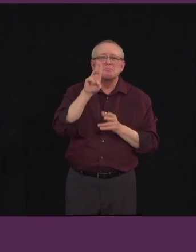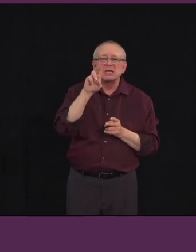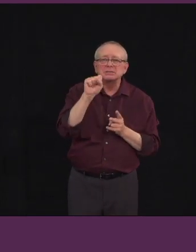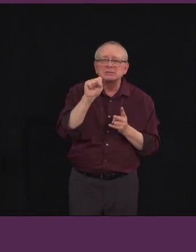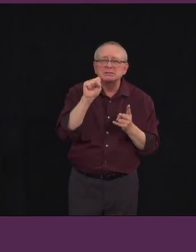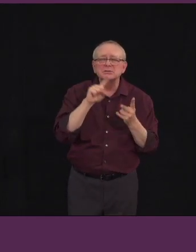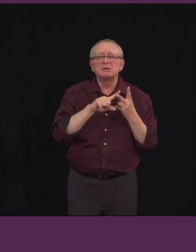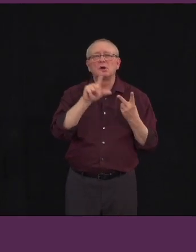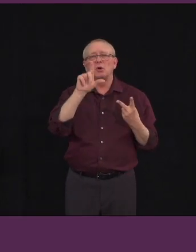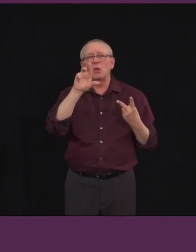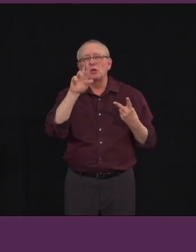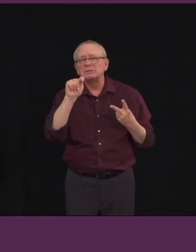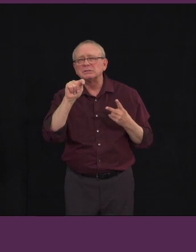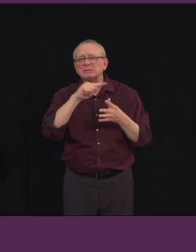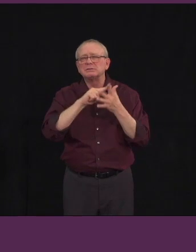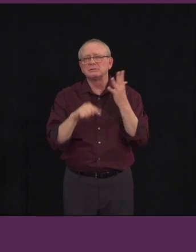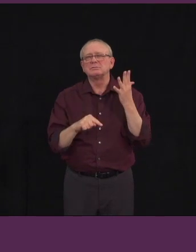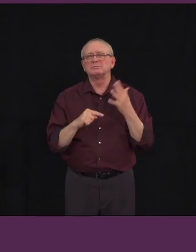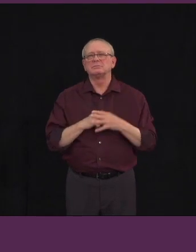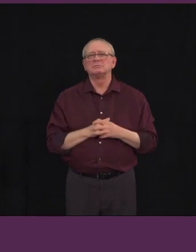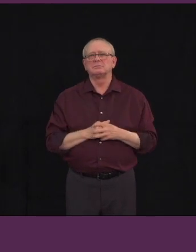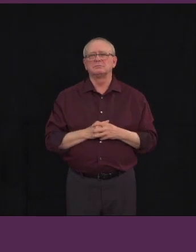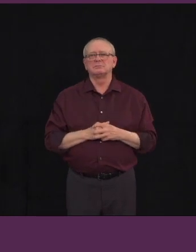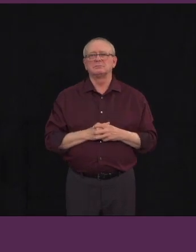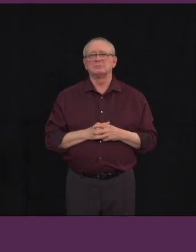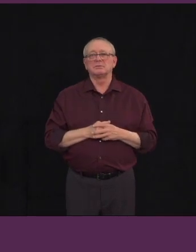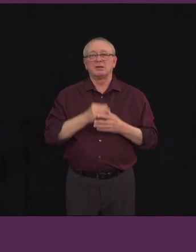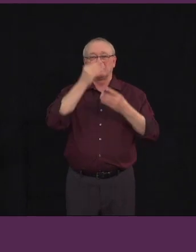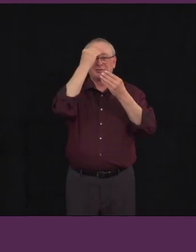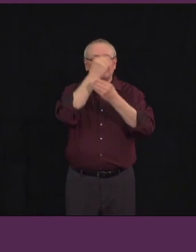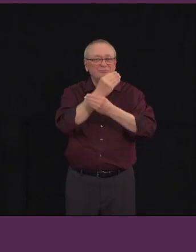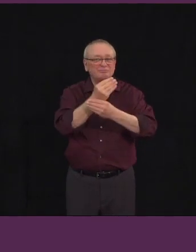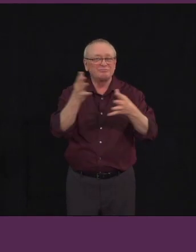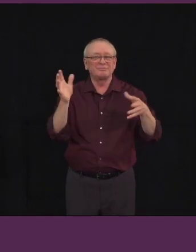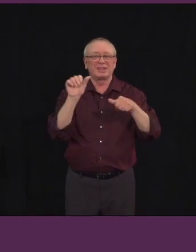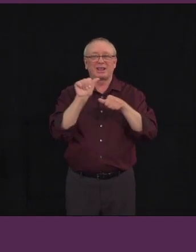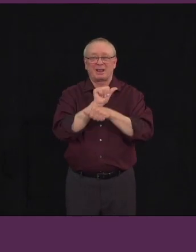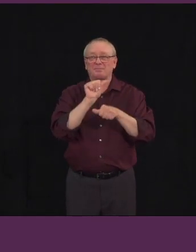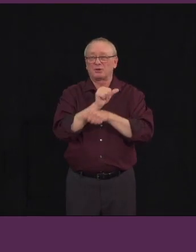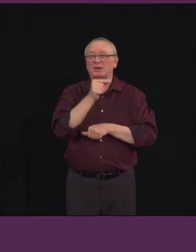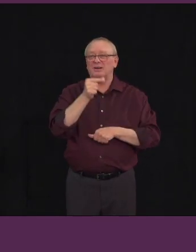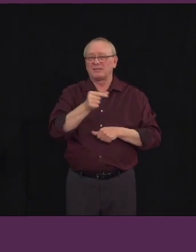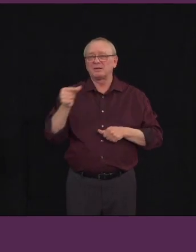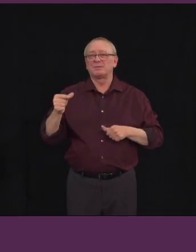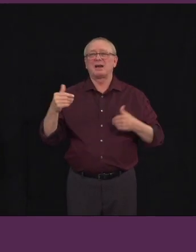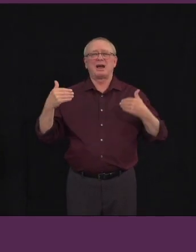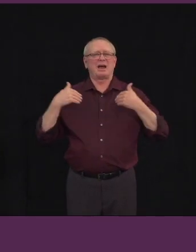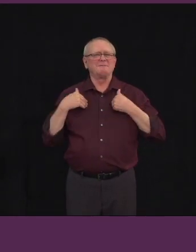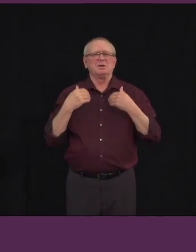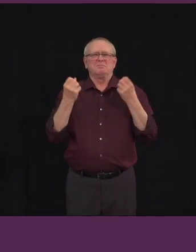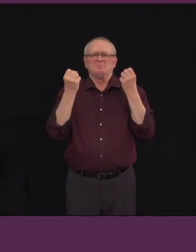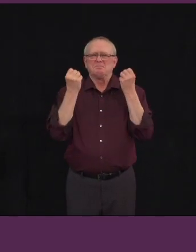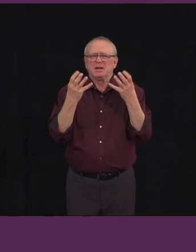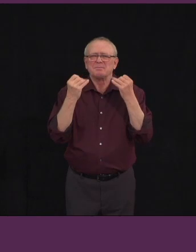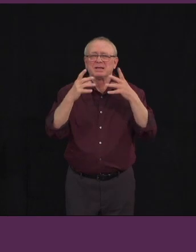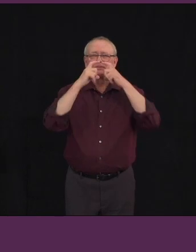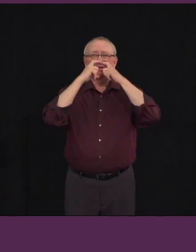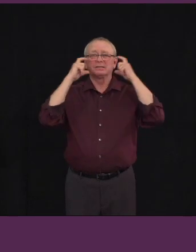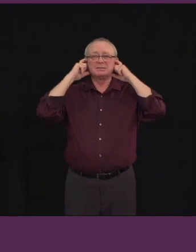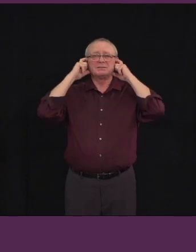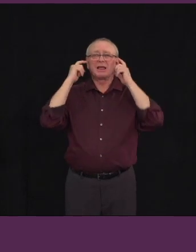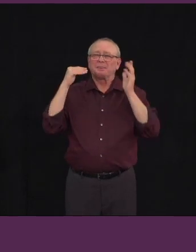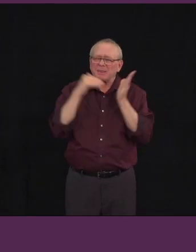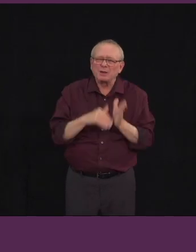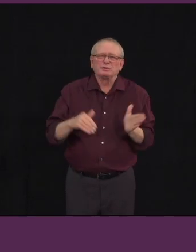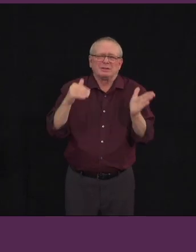ordered tens of millions of non-surgical masks, and we are developing a system for their distribution to help people to be able to use face